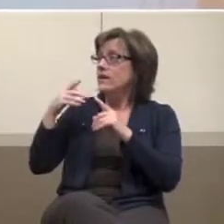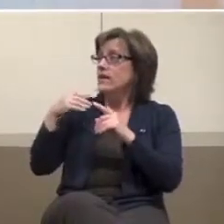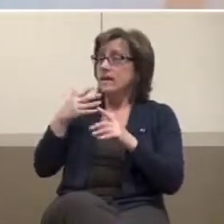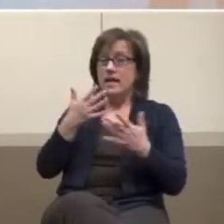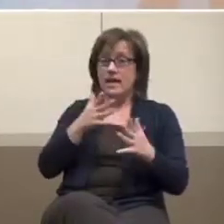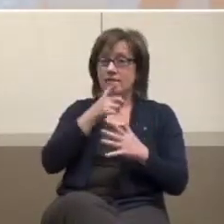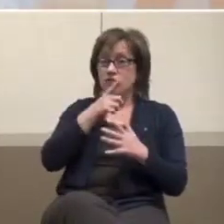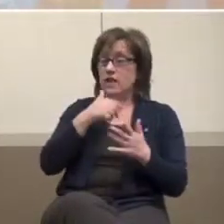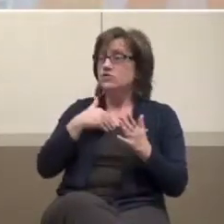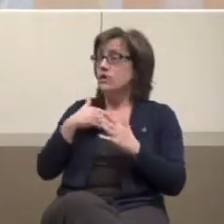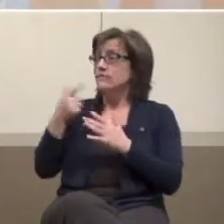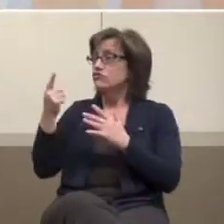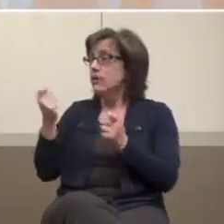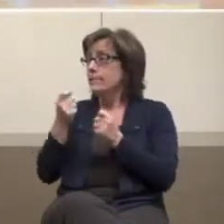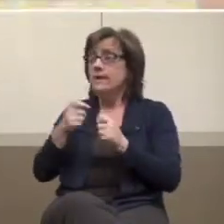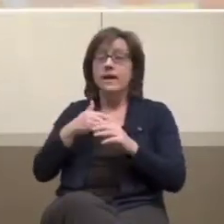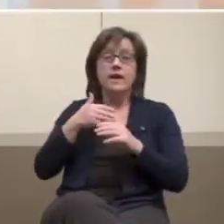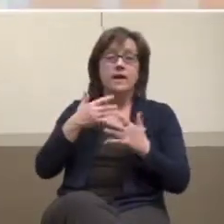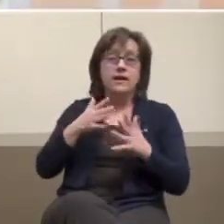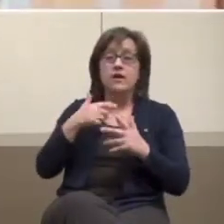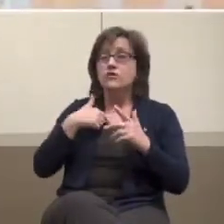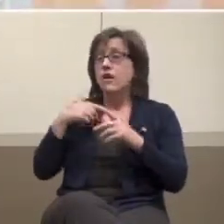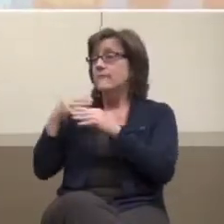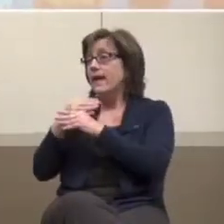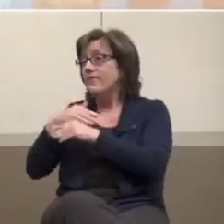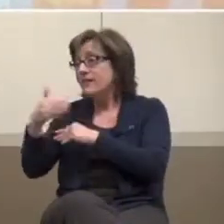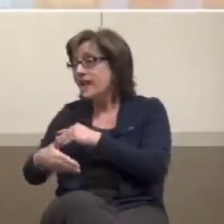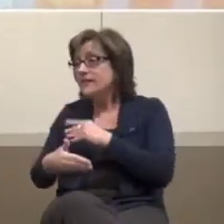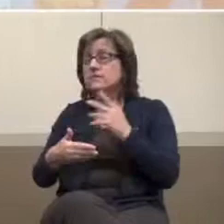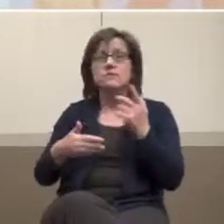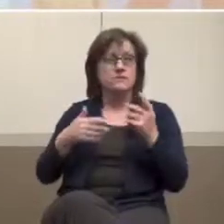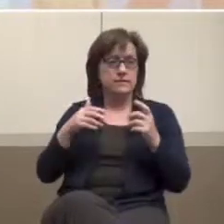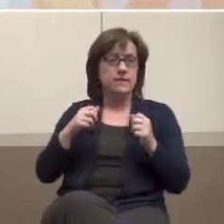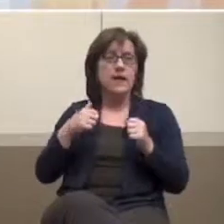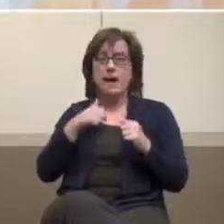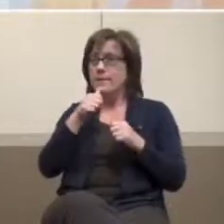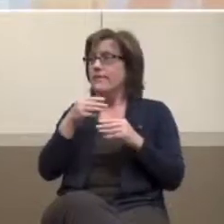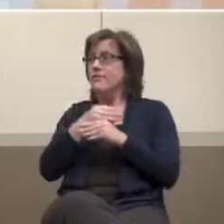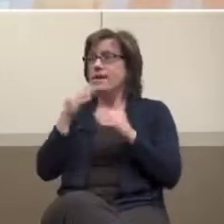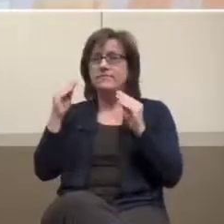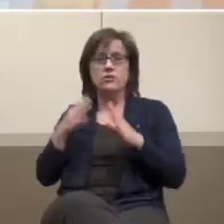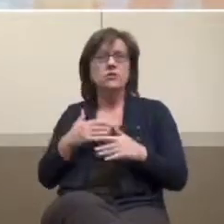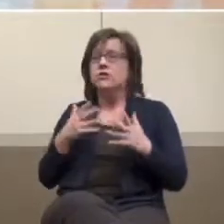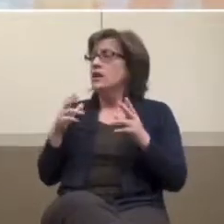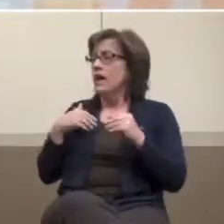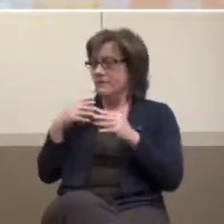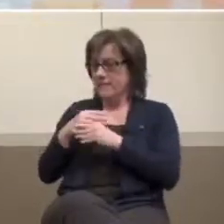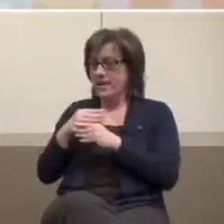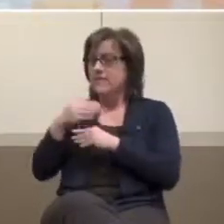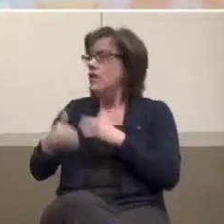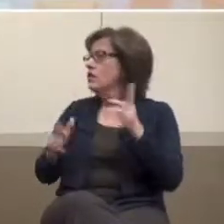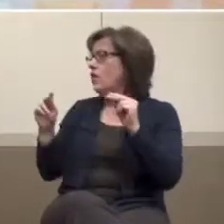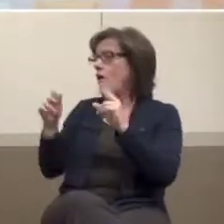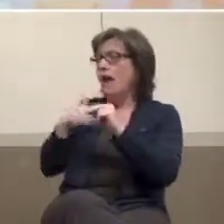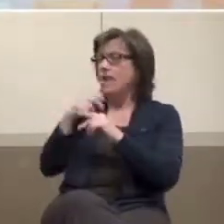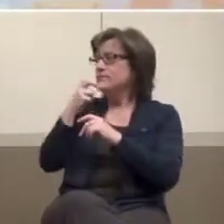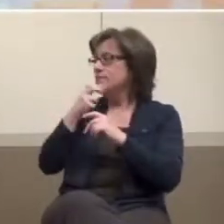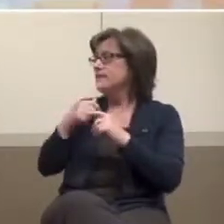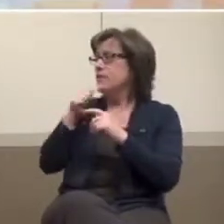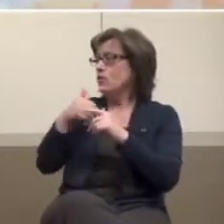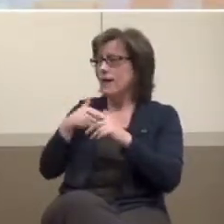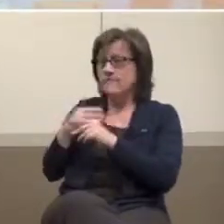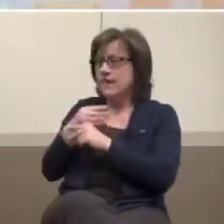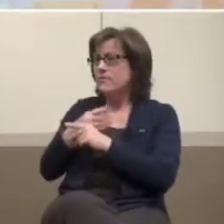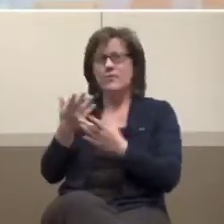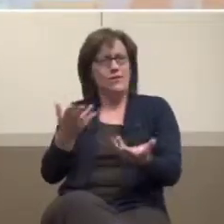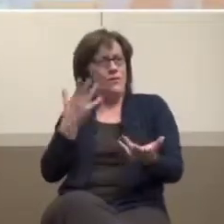have math next? I'm not his math teacher. Well, yeah, we have math next. No, I have speech. Mrs. Gross is coming and I have speech. I don't have math. Well, then why